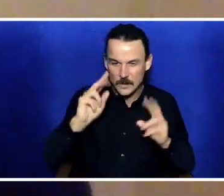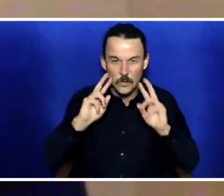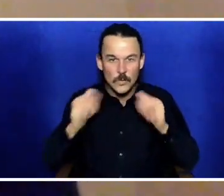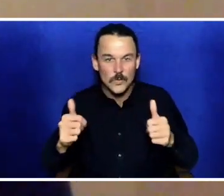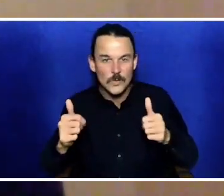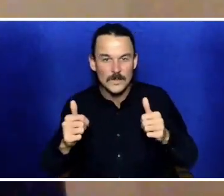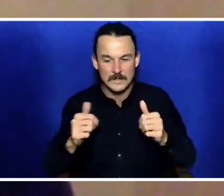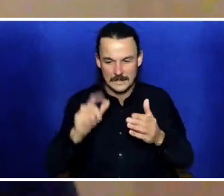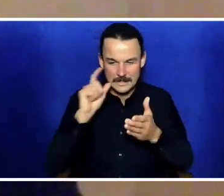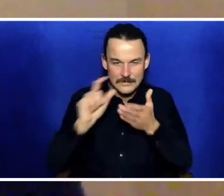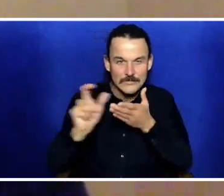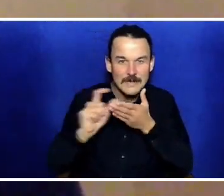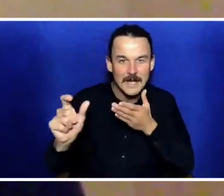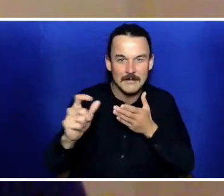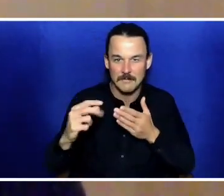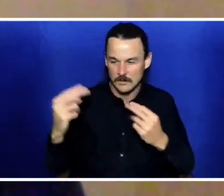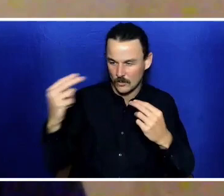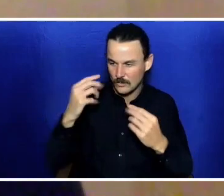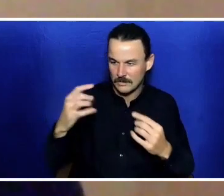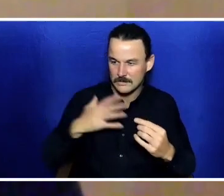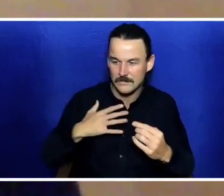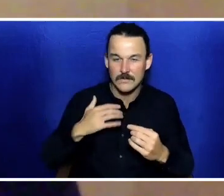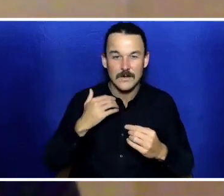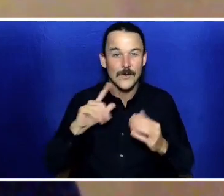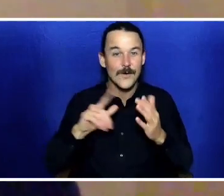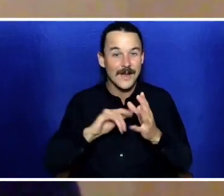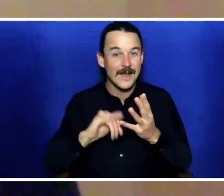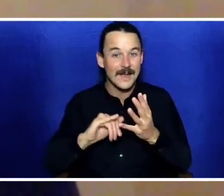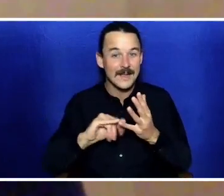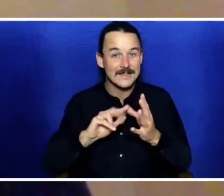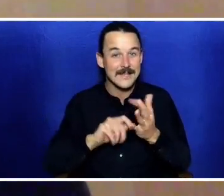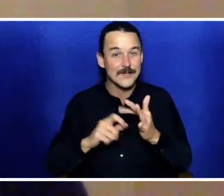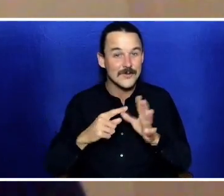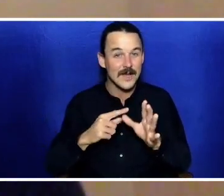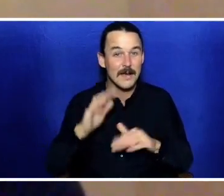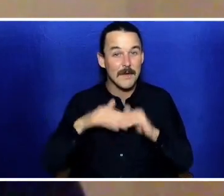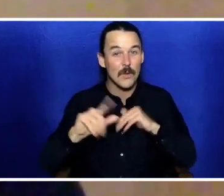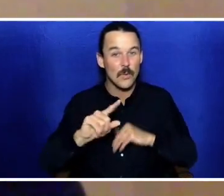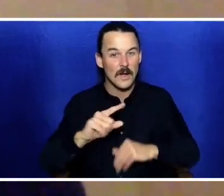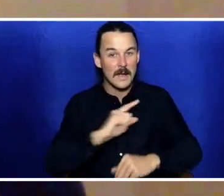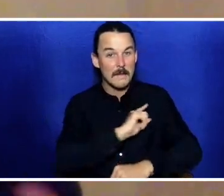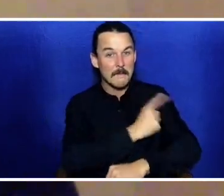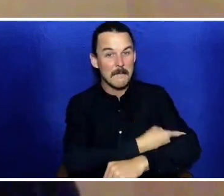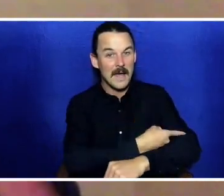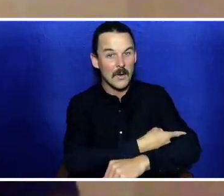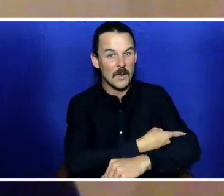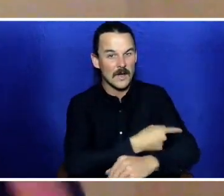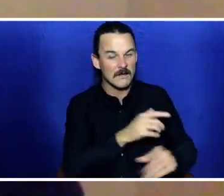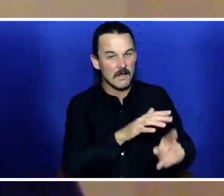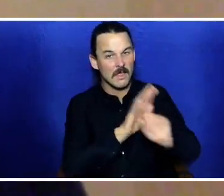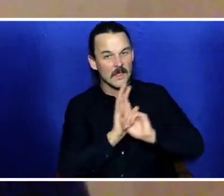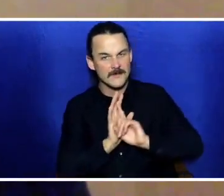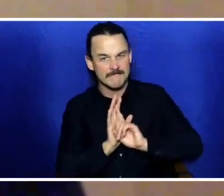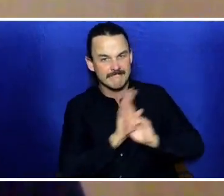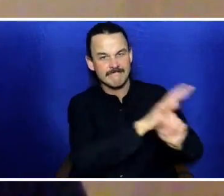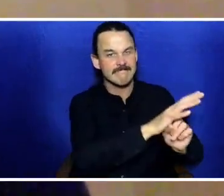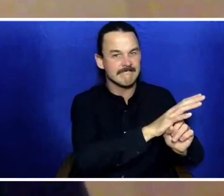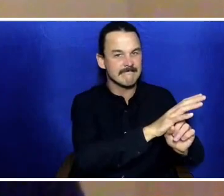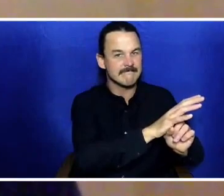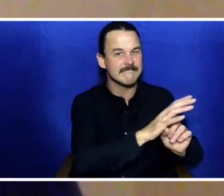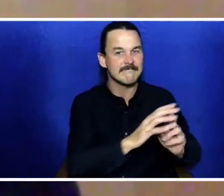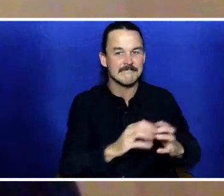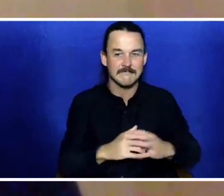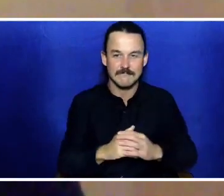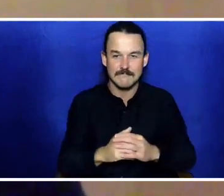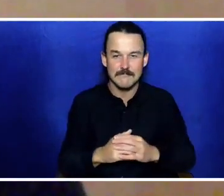would now describe as speaking truth to power. But I think what is most delicious of all about these